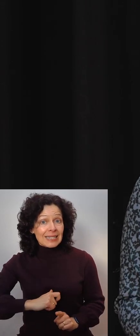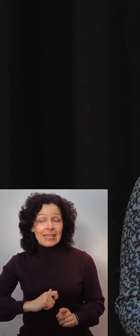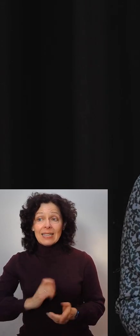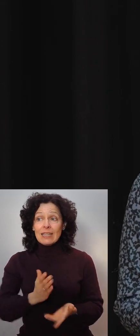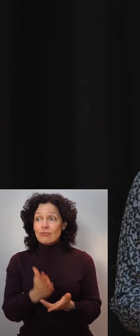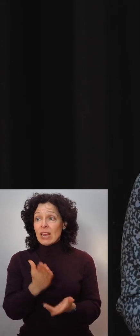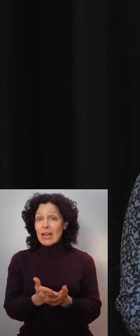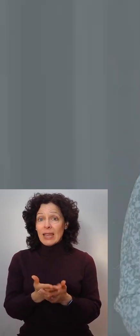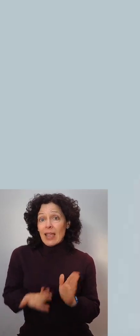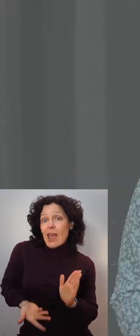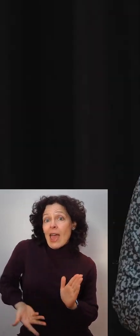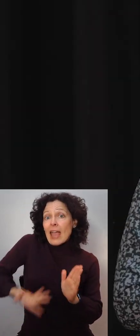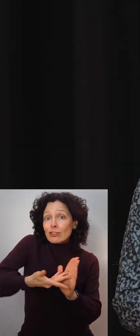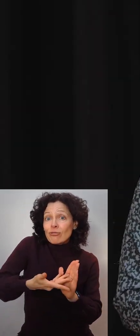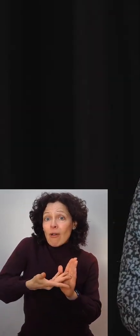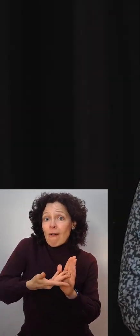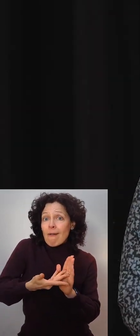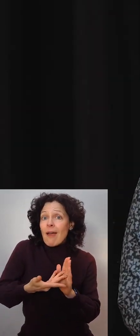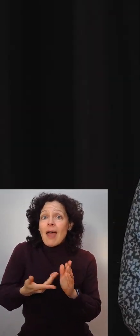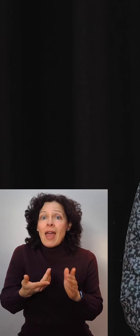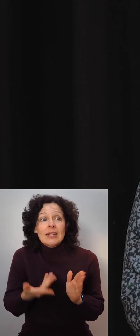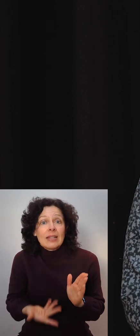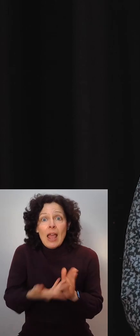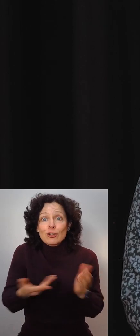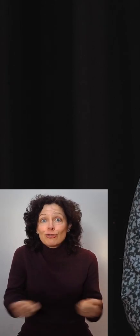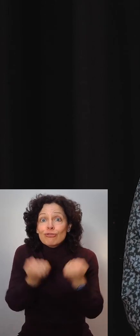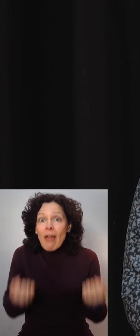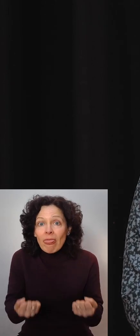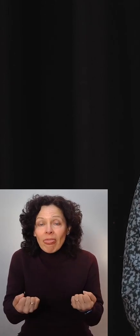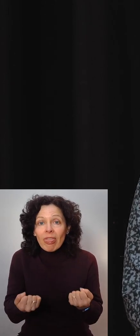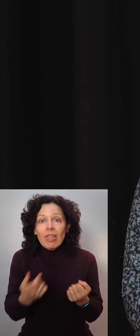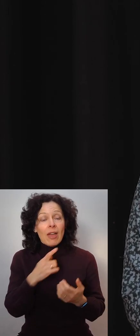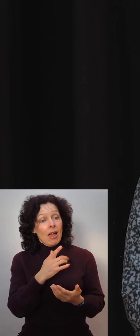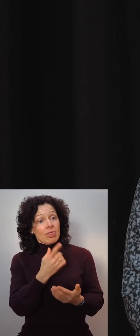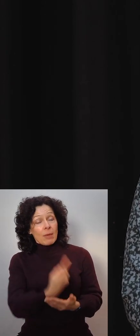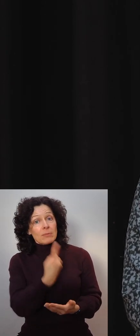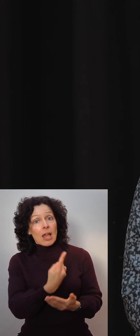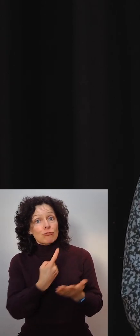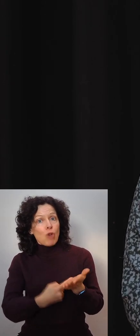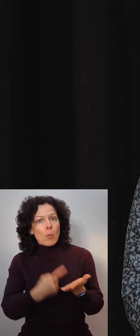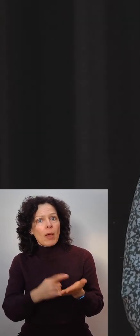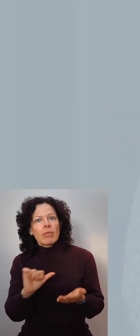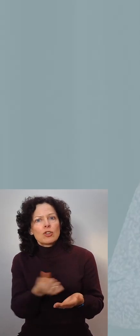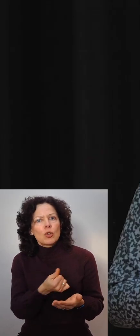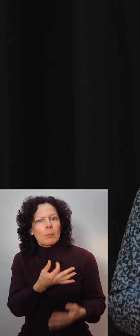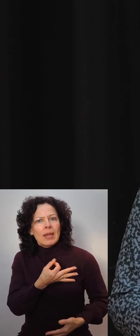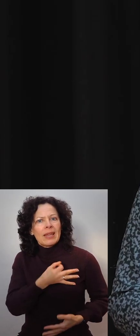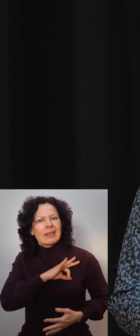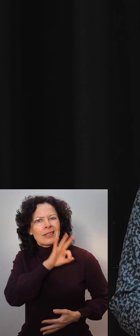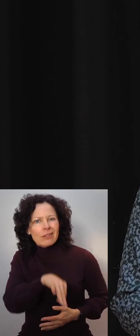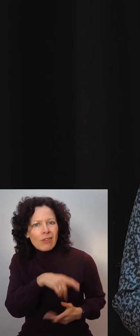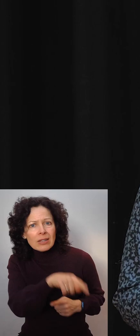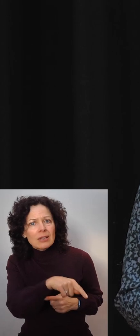It's a strength, and certainly being Roma should never hold them back from going on to achieve their full potential.